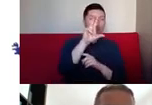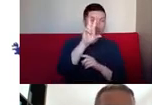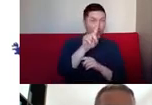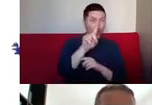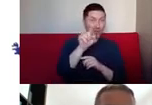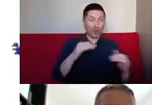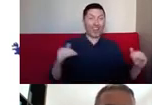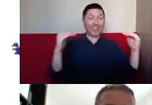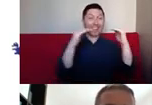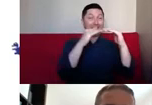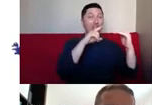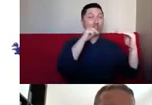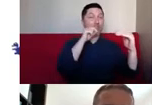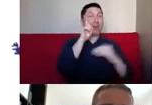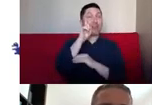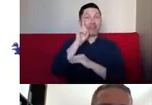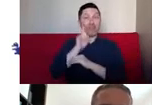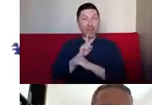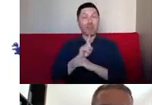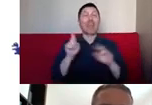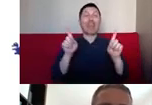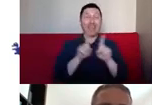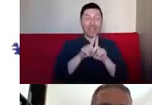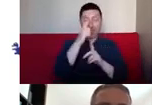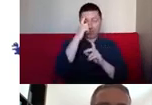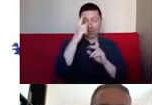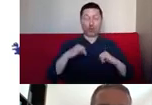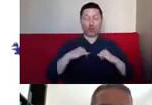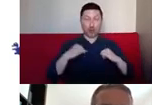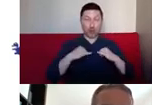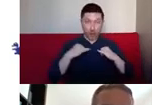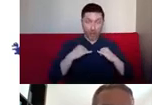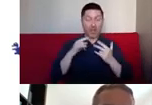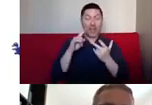with disabilities on equal pay for work of equal value.